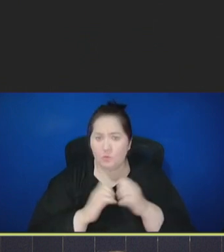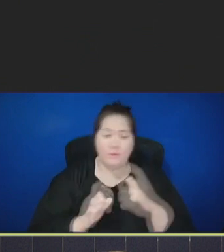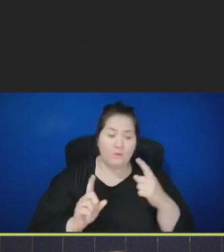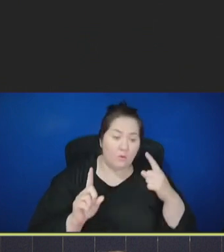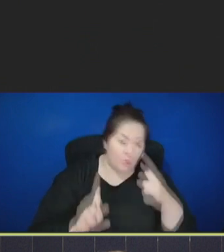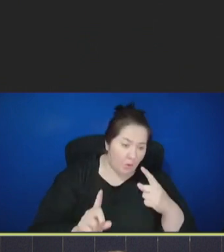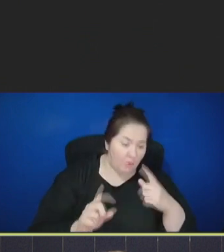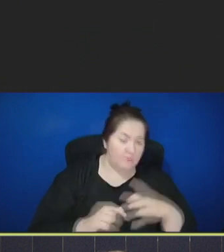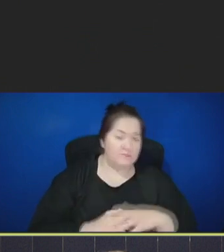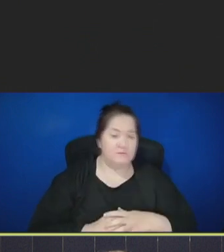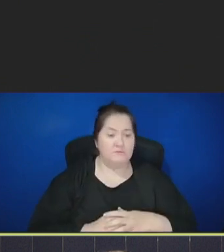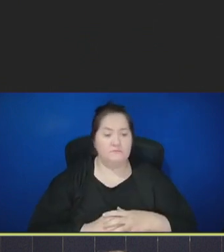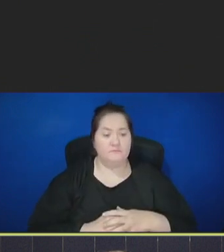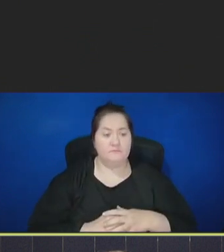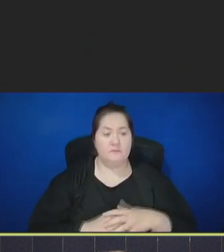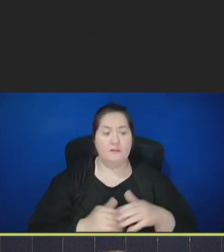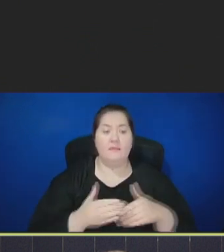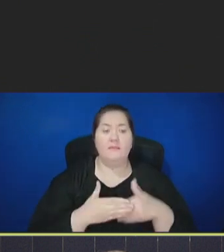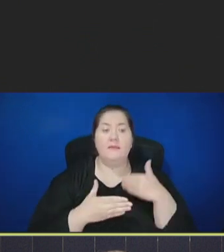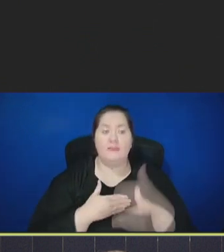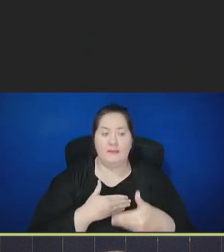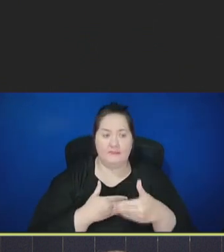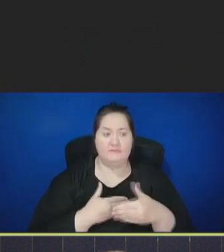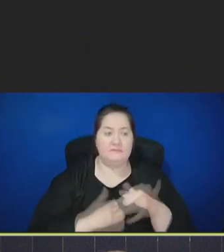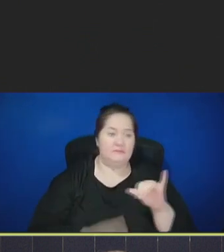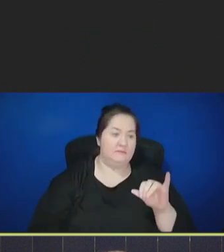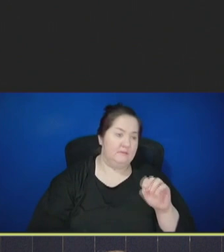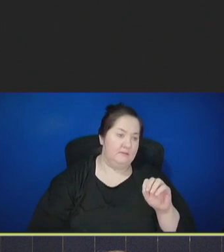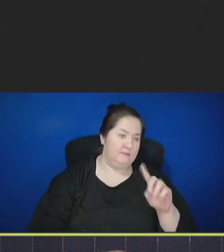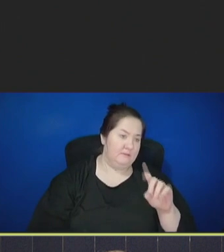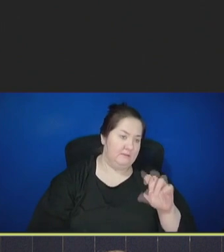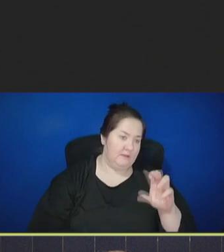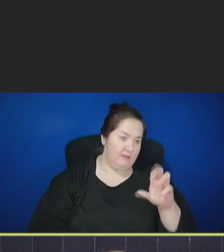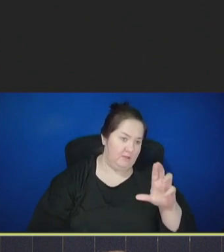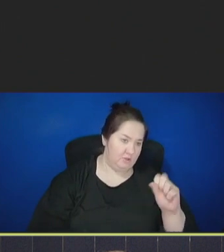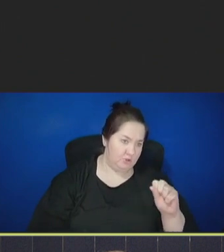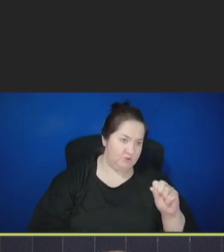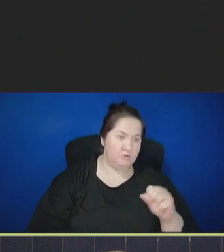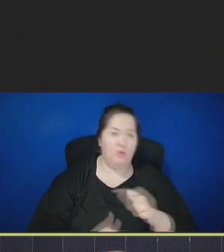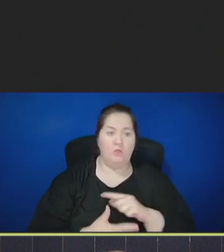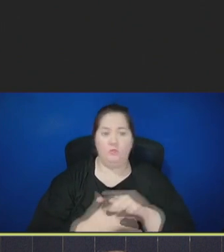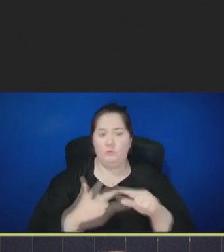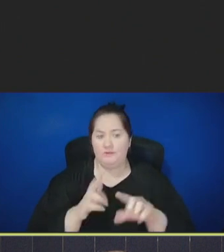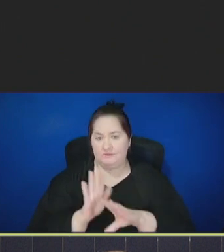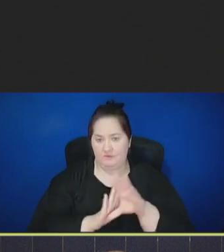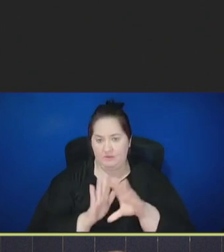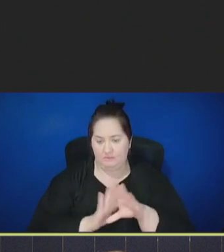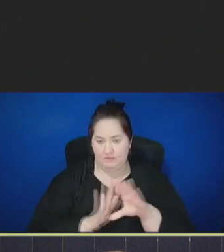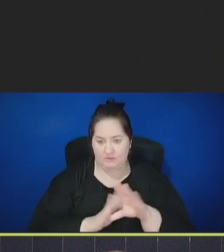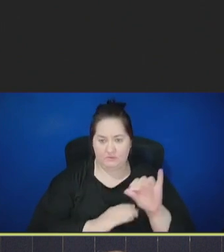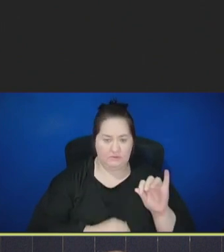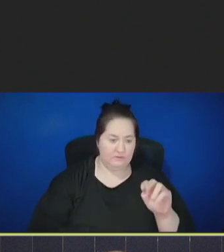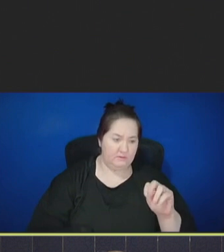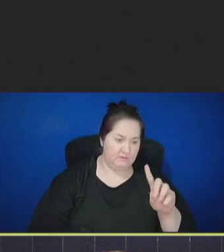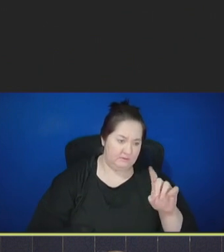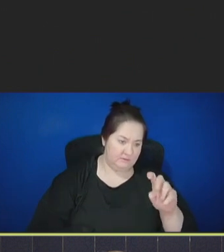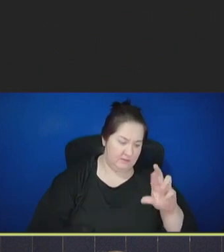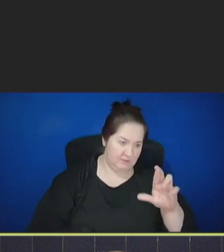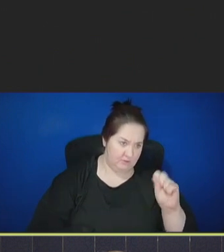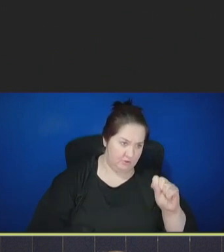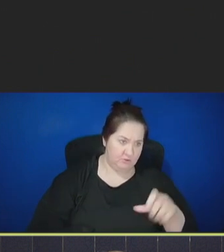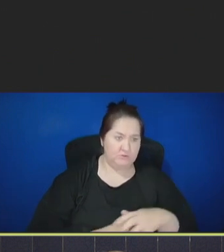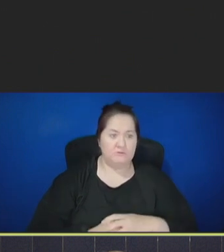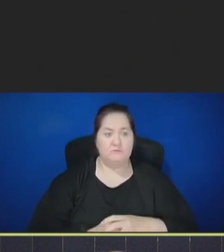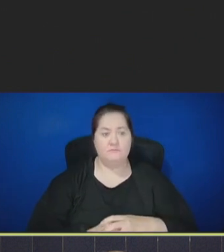goals. Next, we'll go into indicators, including the 3 developmental indicators. And